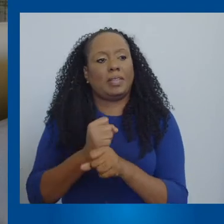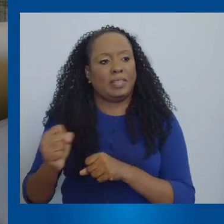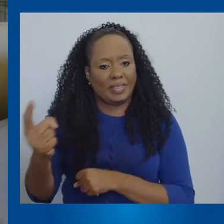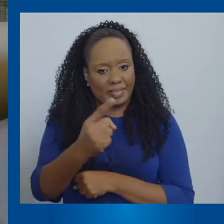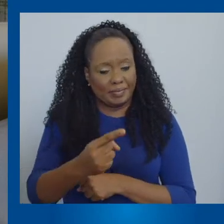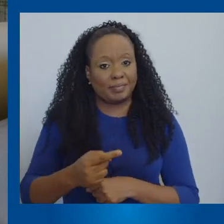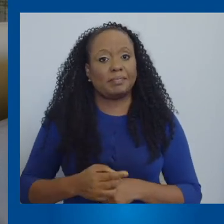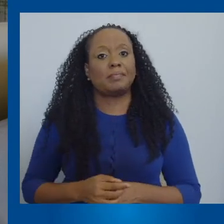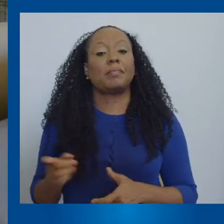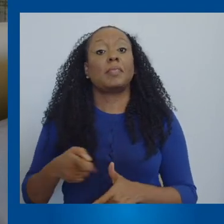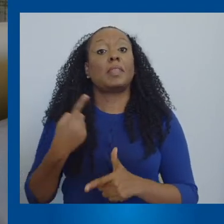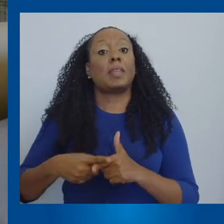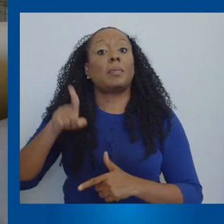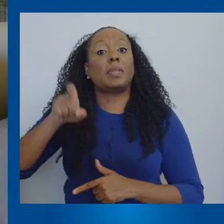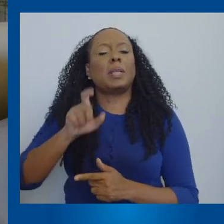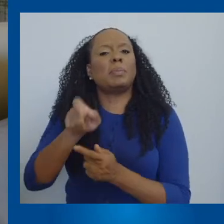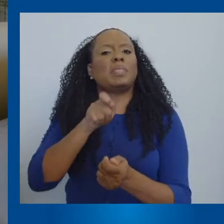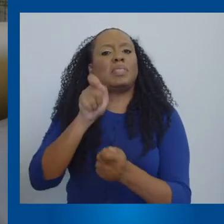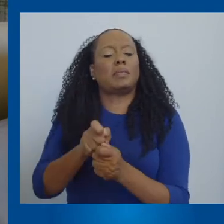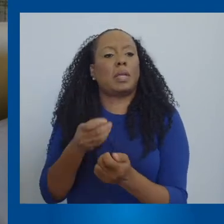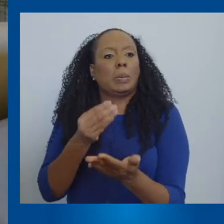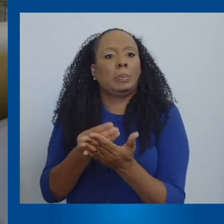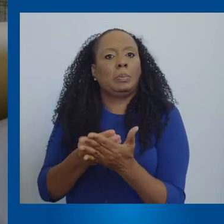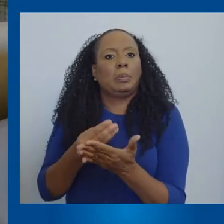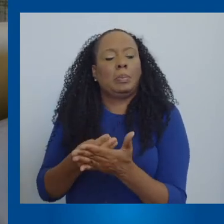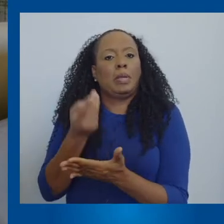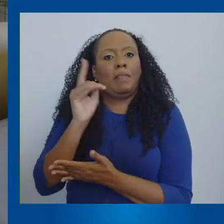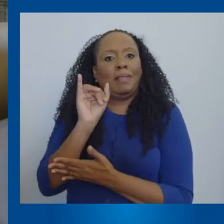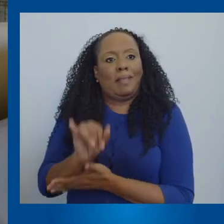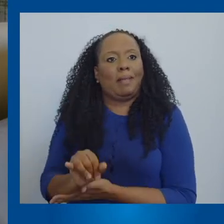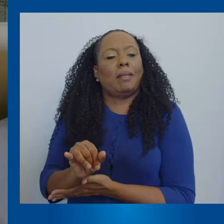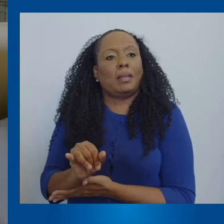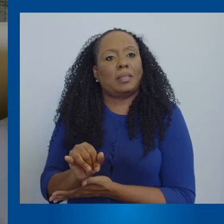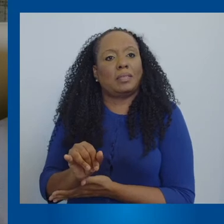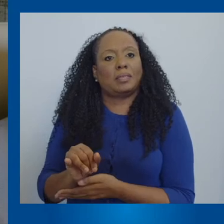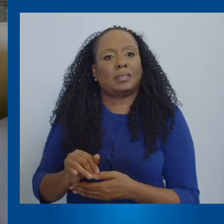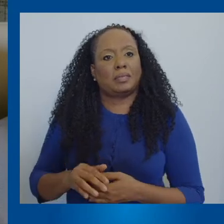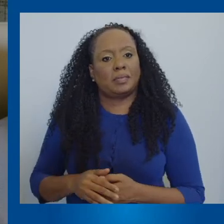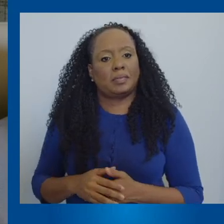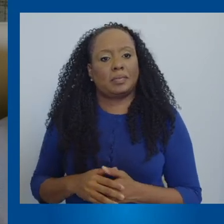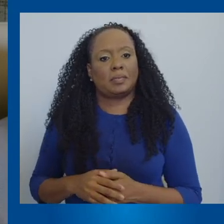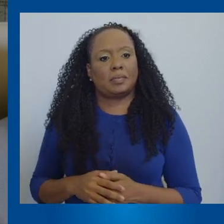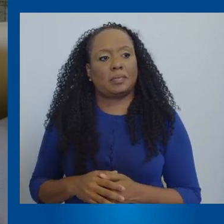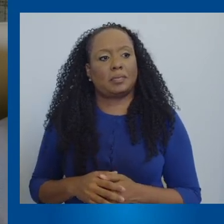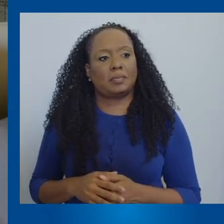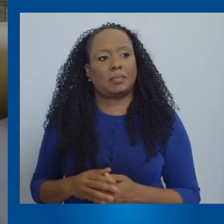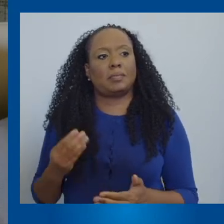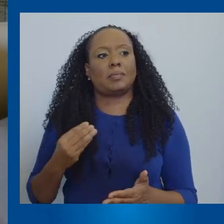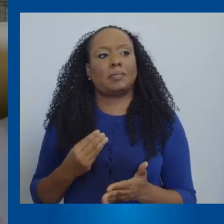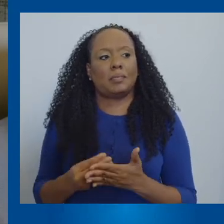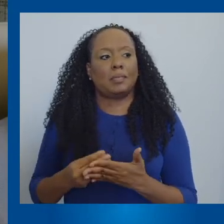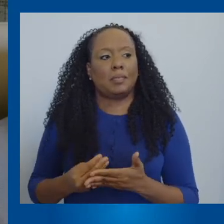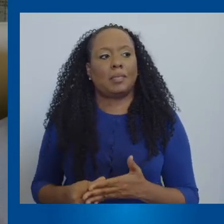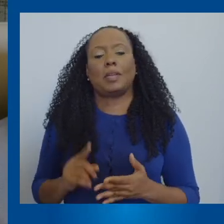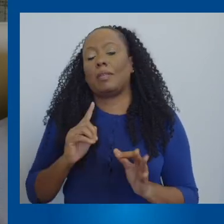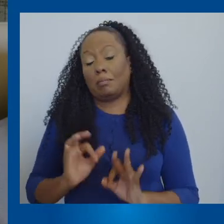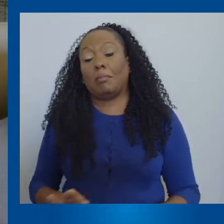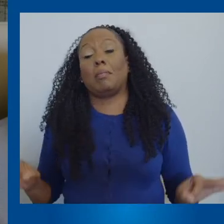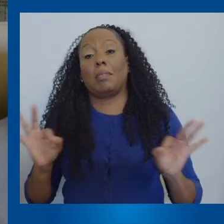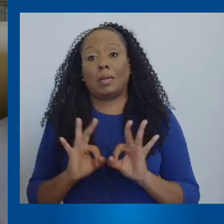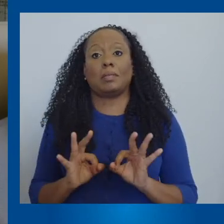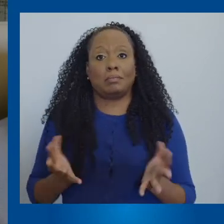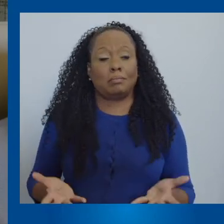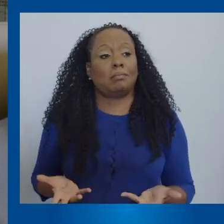have specific financing models for this, so that, because money, of course, makes the world go around,